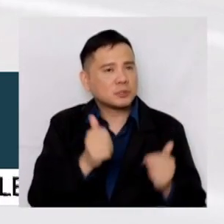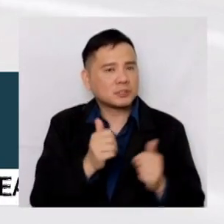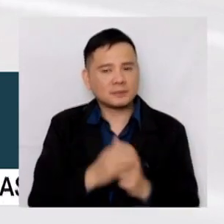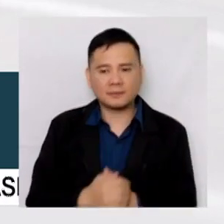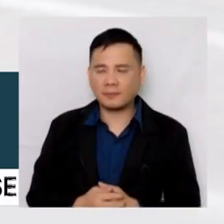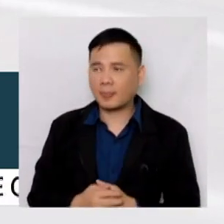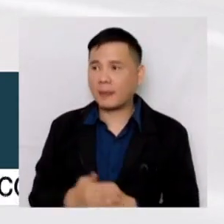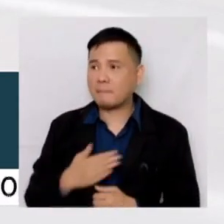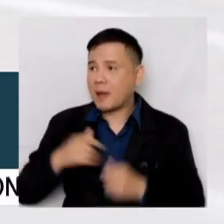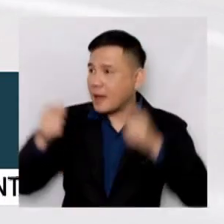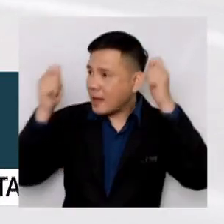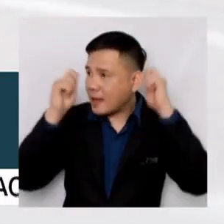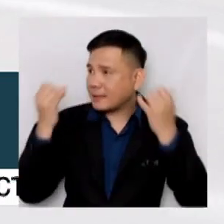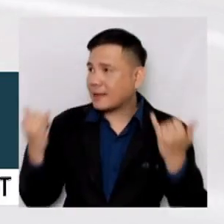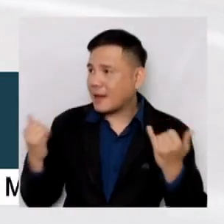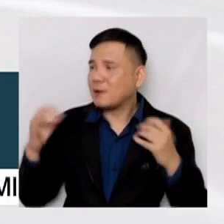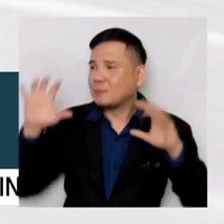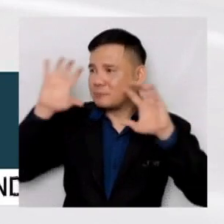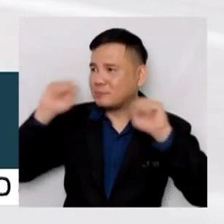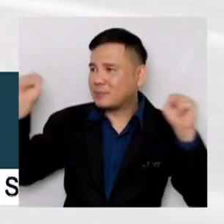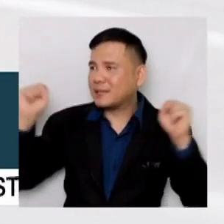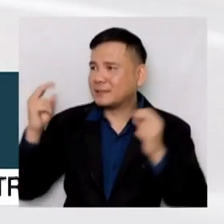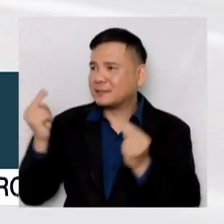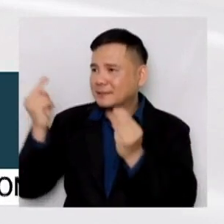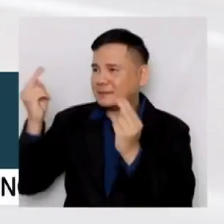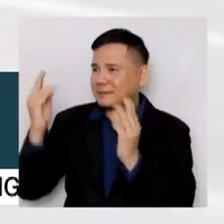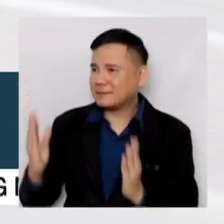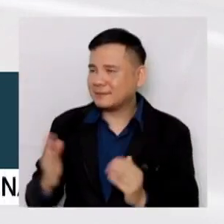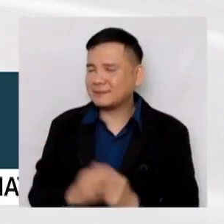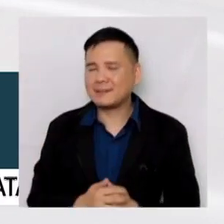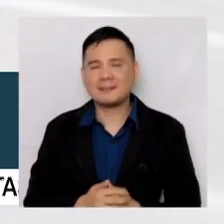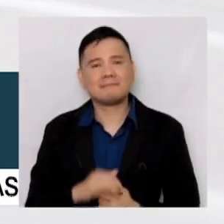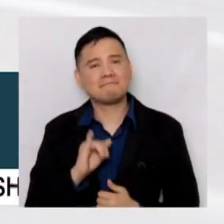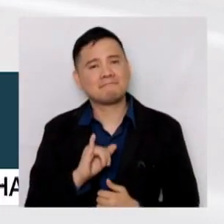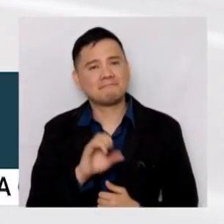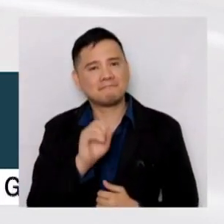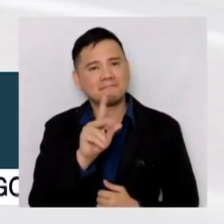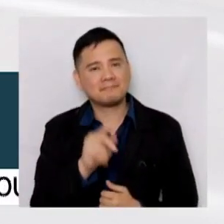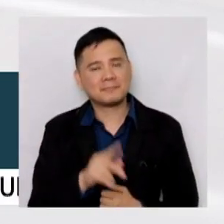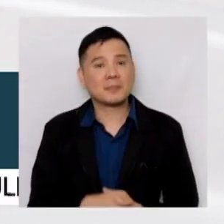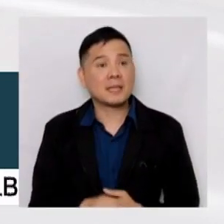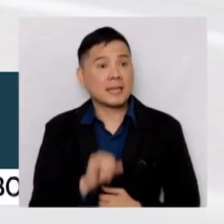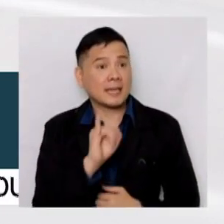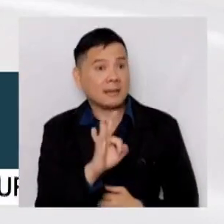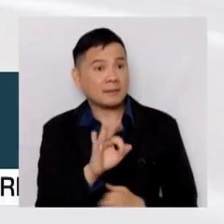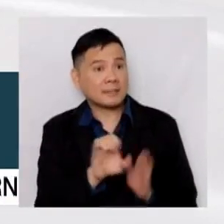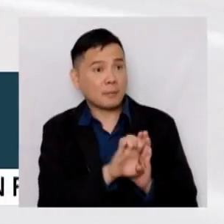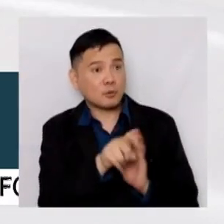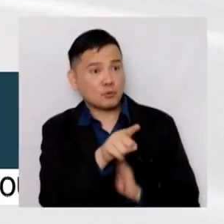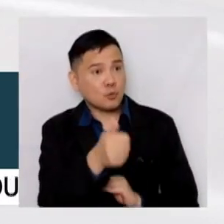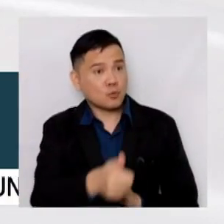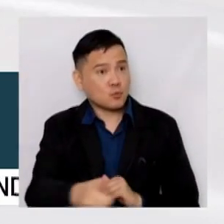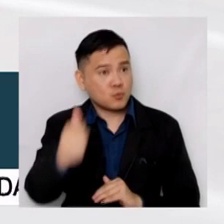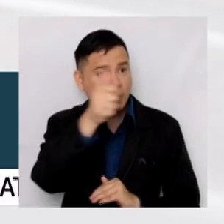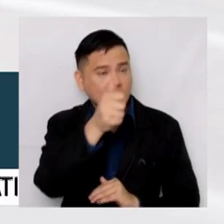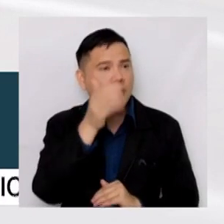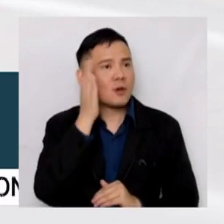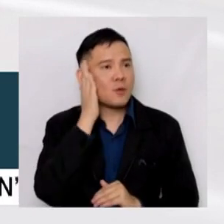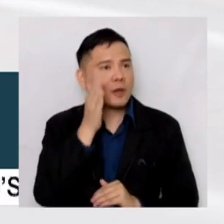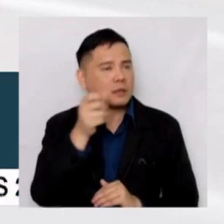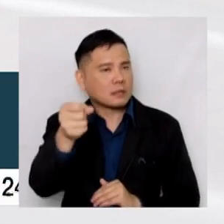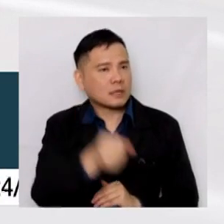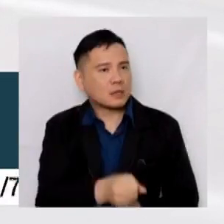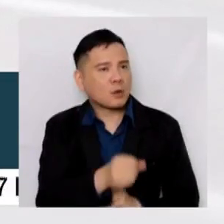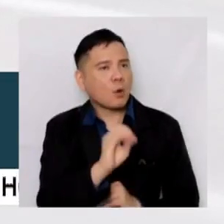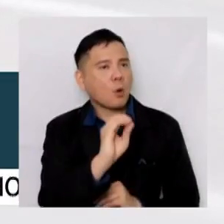now, presidential candidate. All right. And if you win, you're going to be needing your very own spokesperson. If